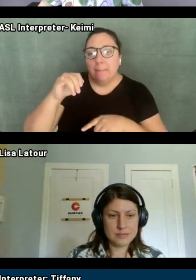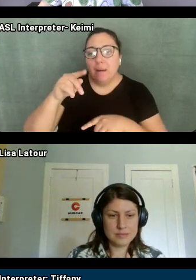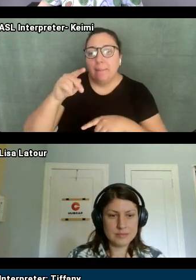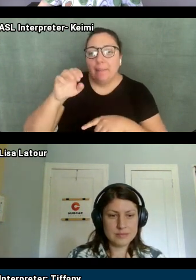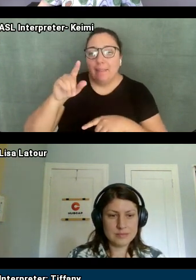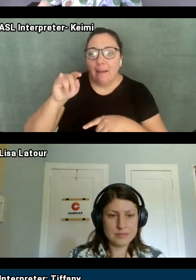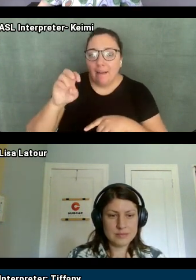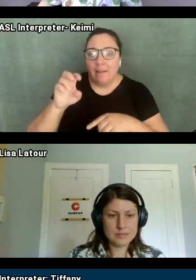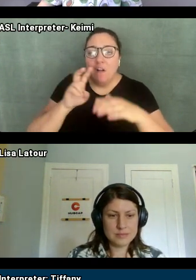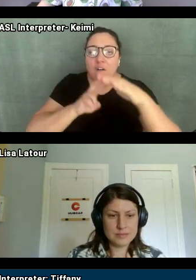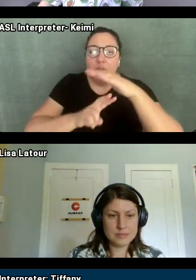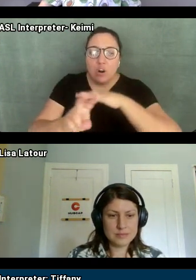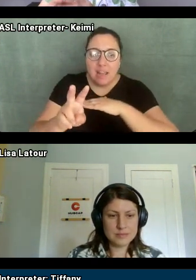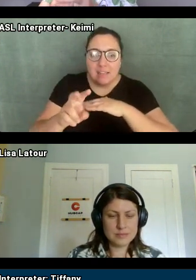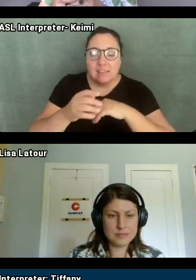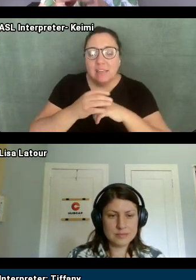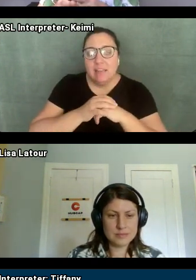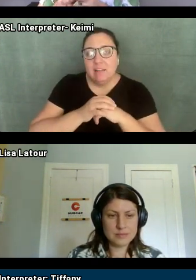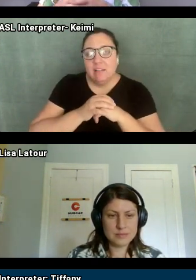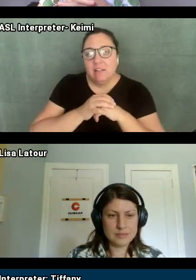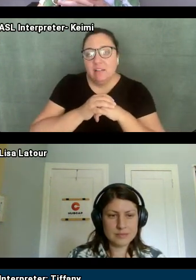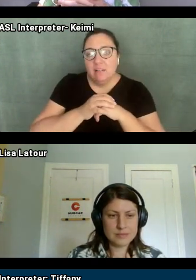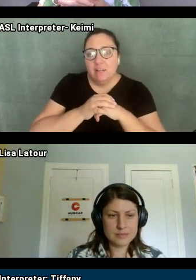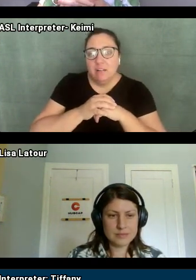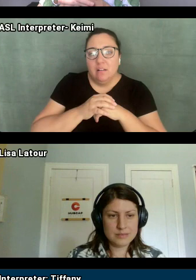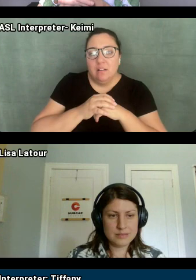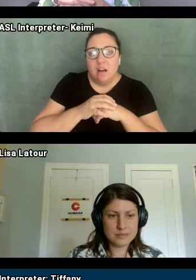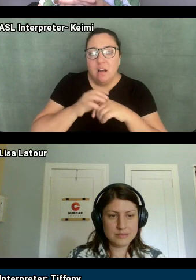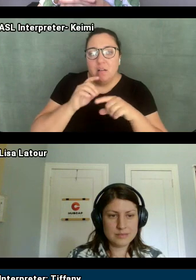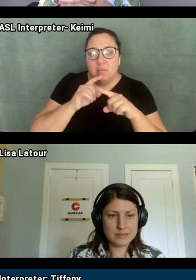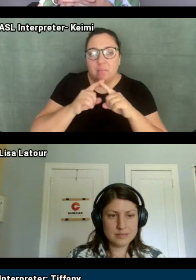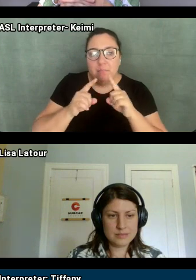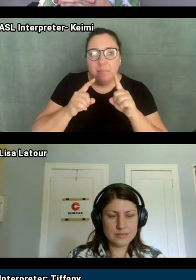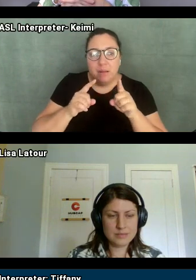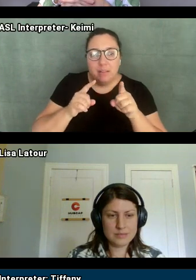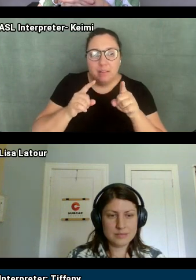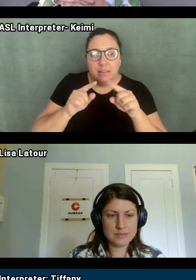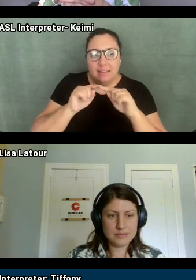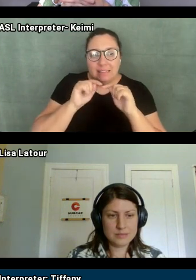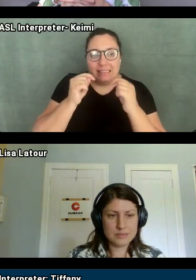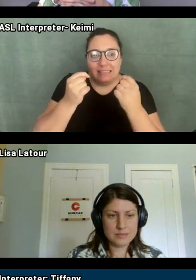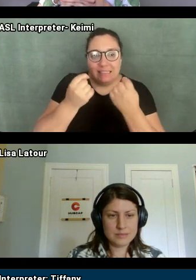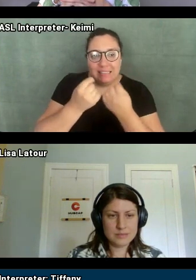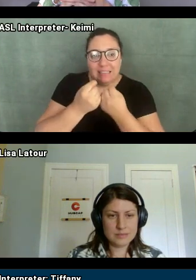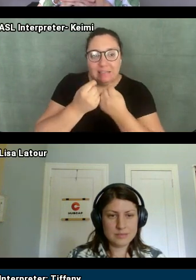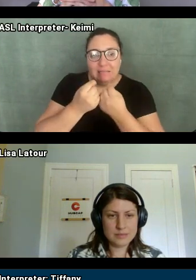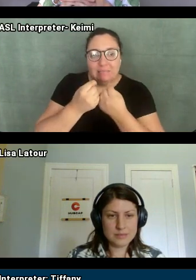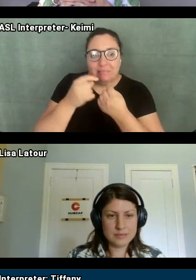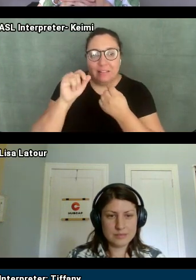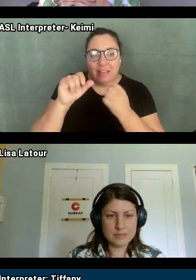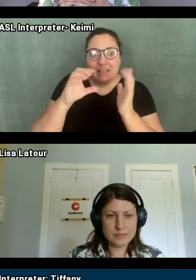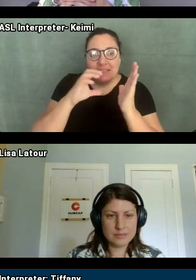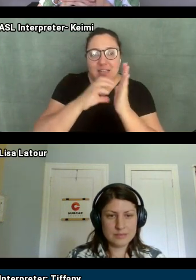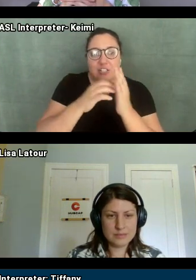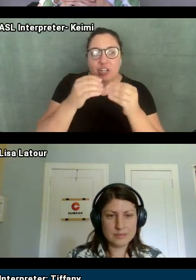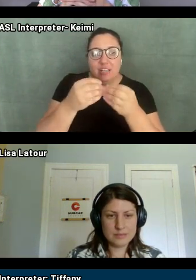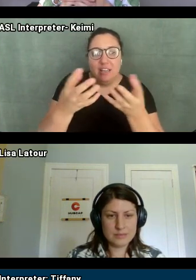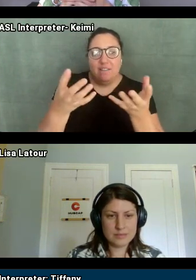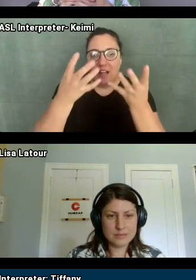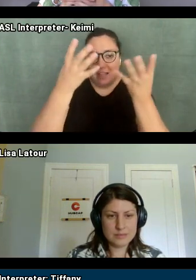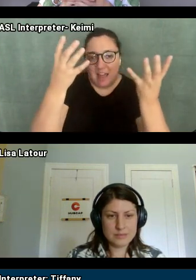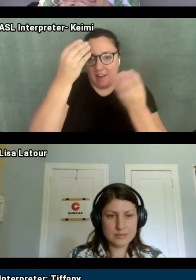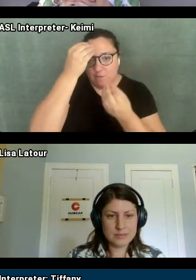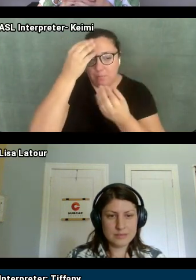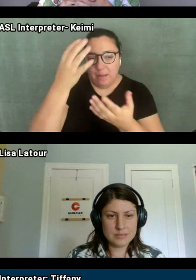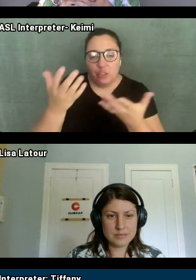or sales outcomes, but this coach reps and teams section has a ton of data on what your reps have been doing